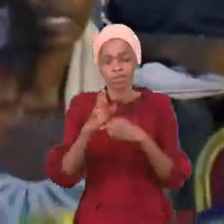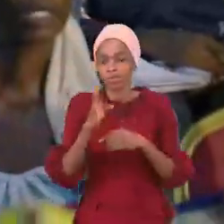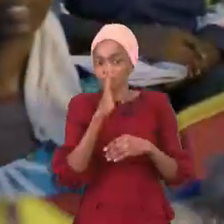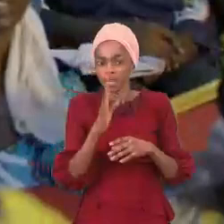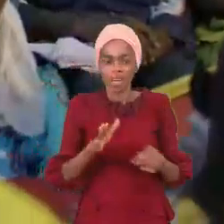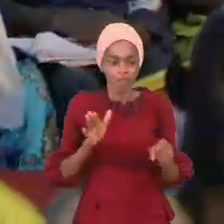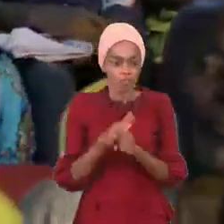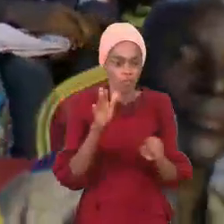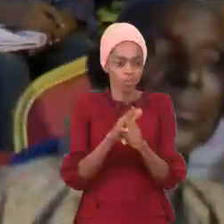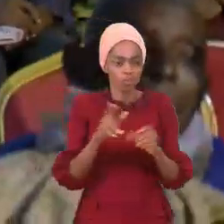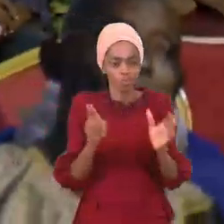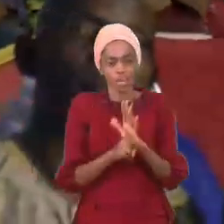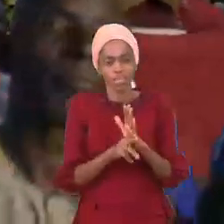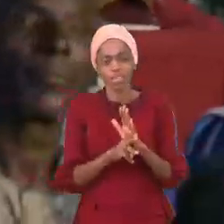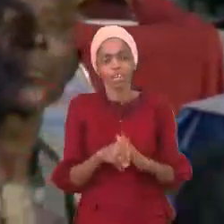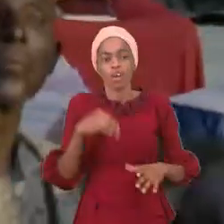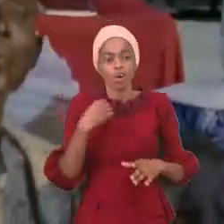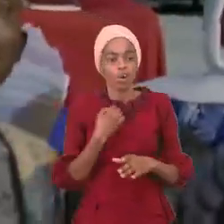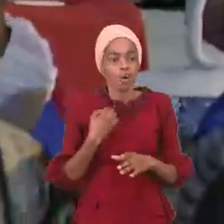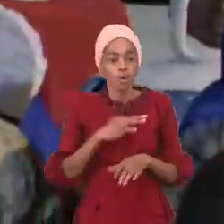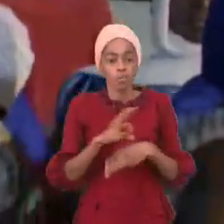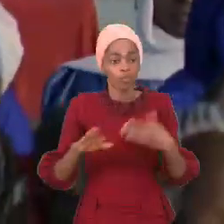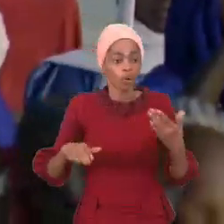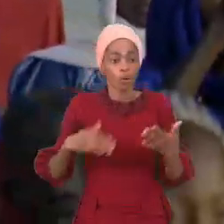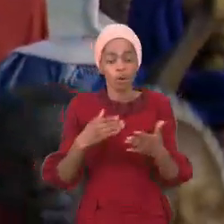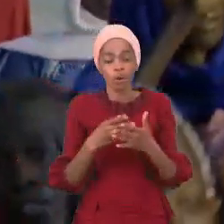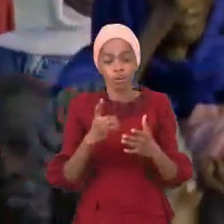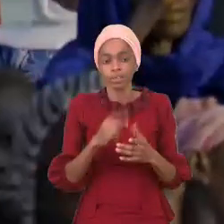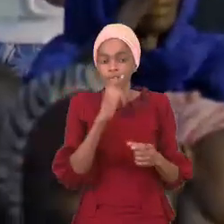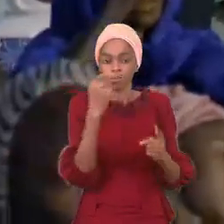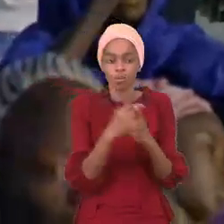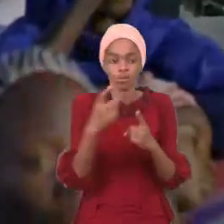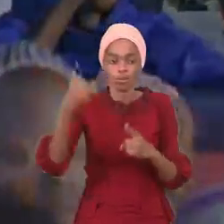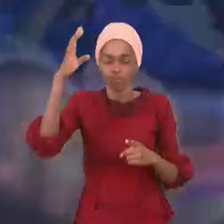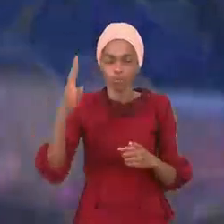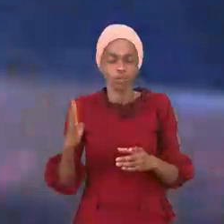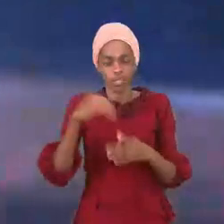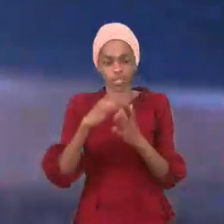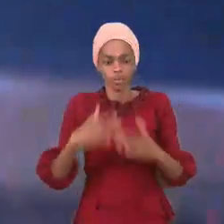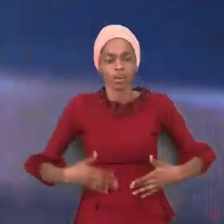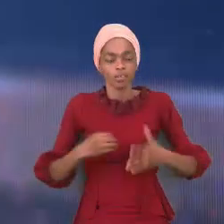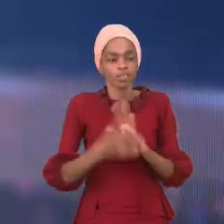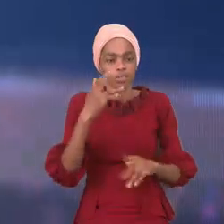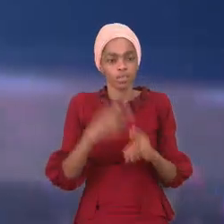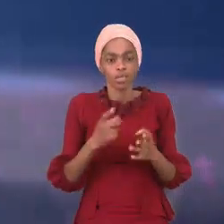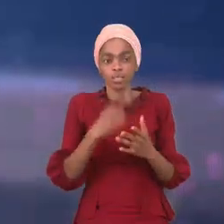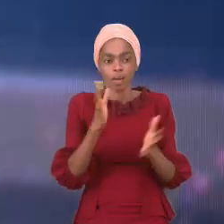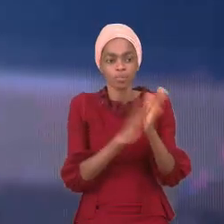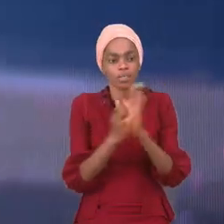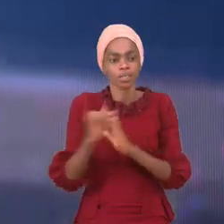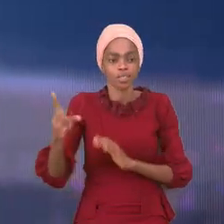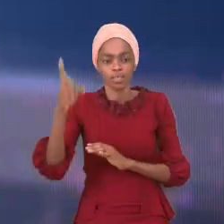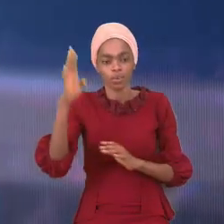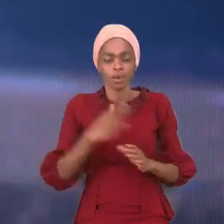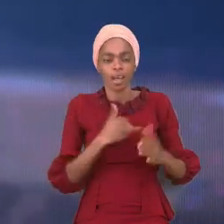a performance of the fulfillment of the word of God. It says, praising God and